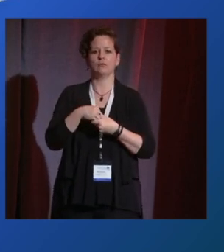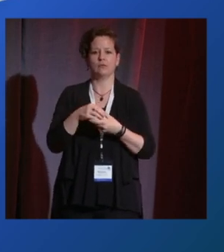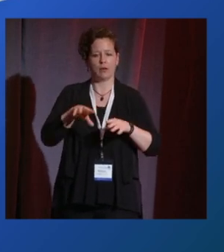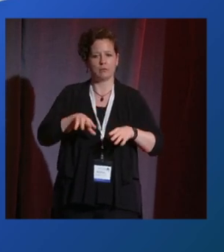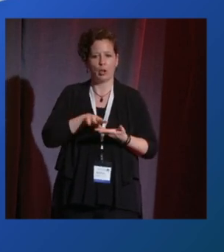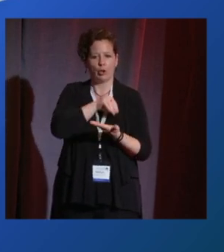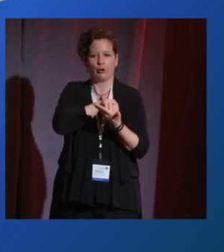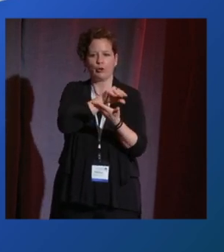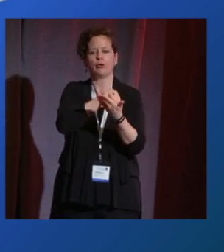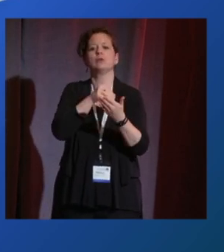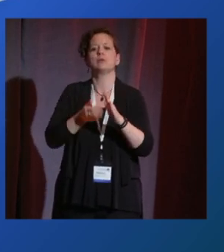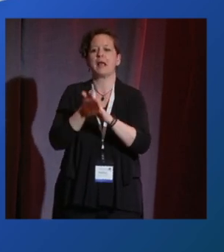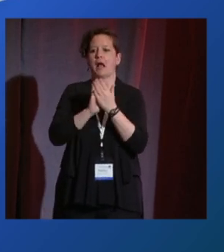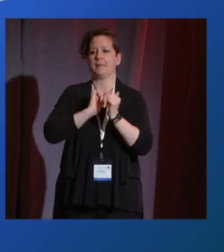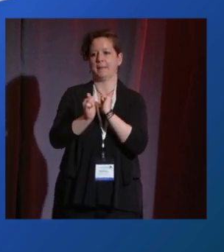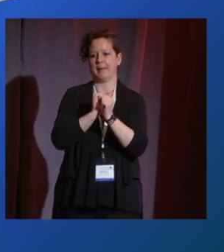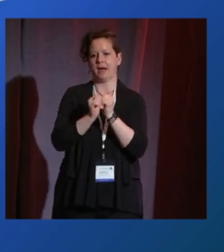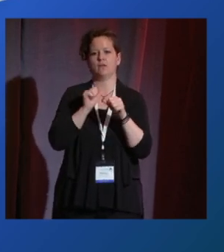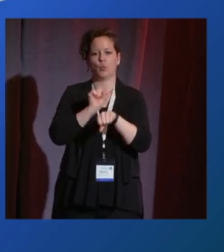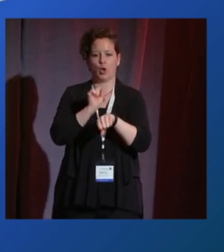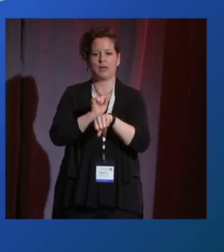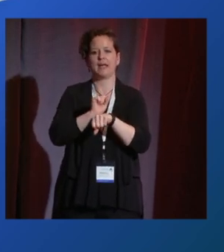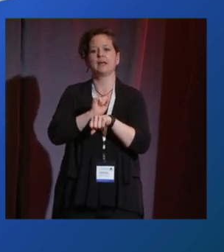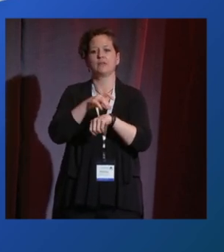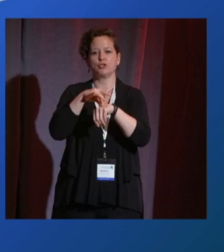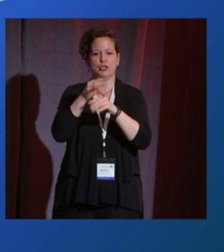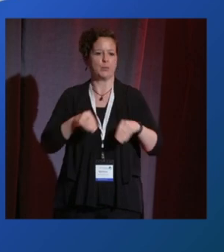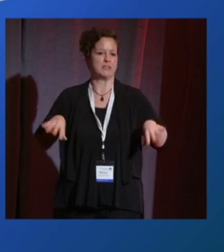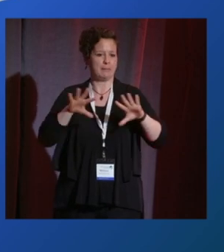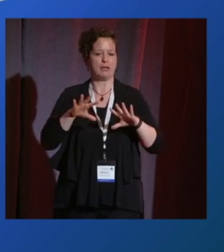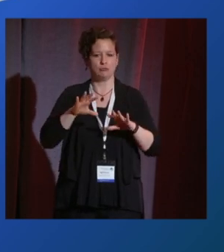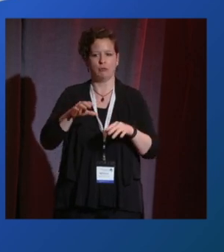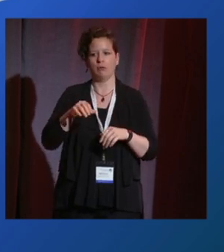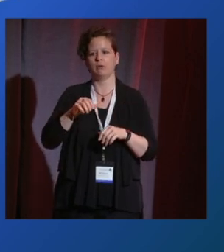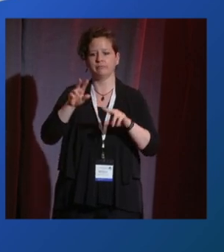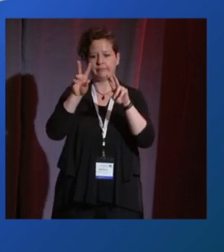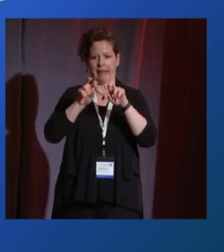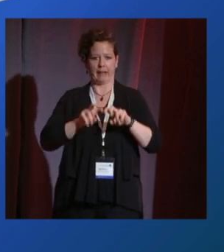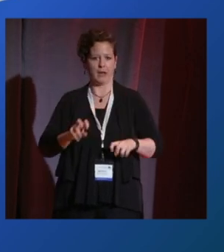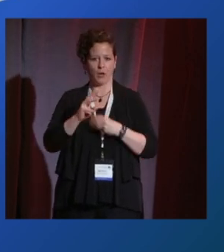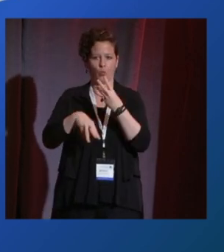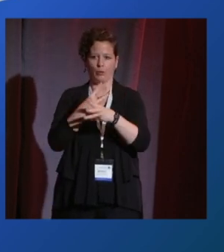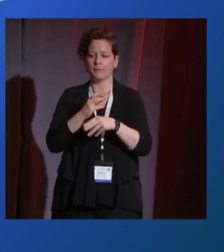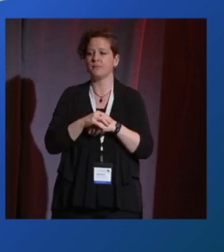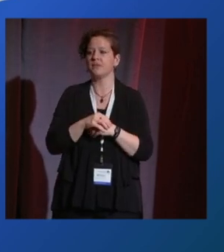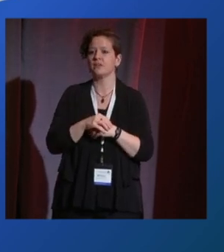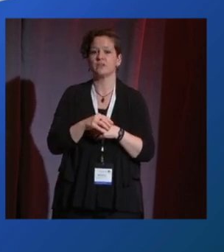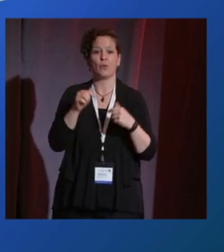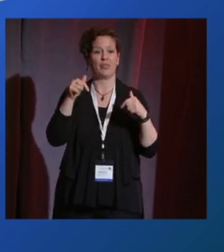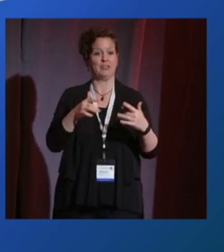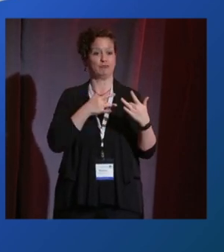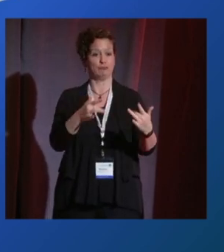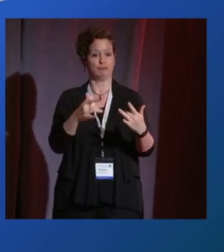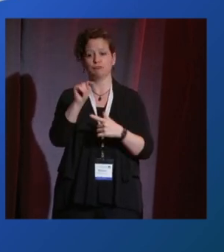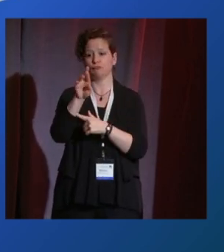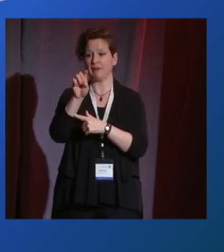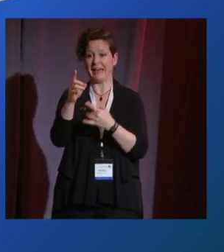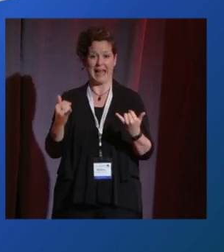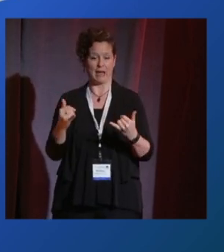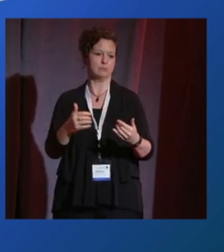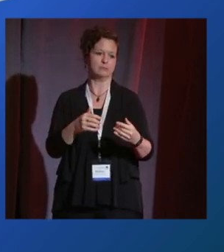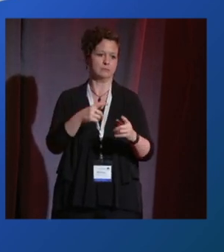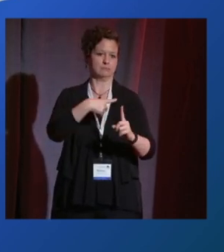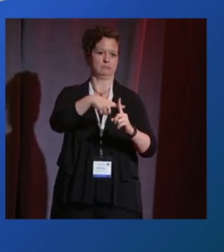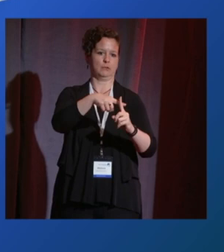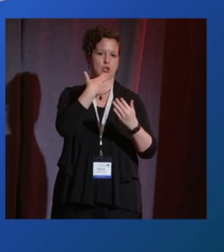for working in the geospatial analytic world so um I would say the trend is a good Trend uh not just in public